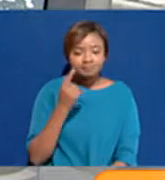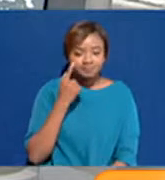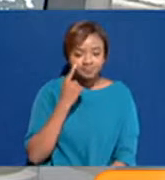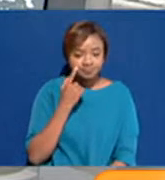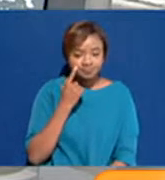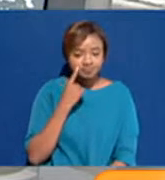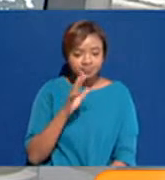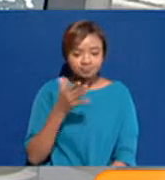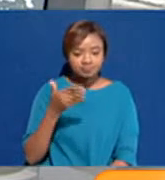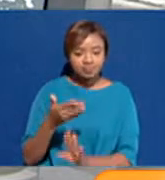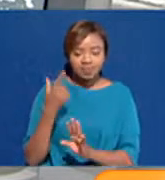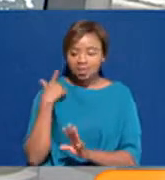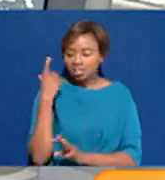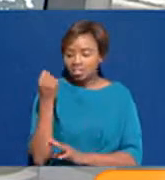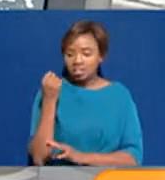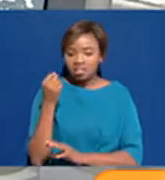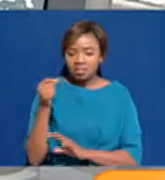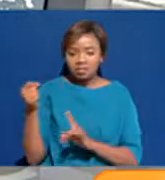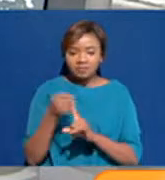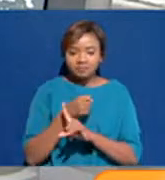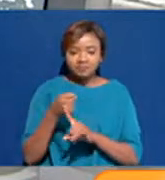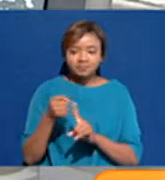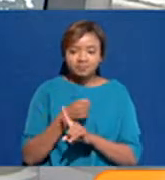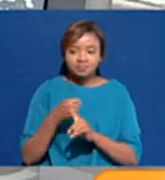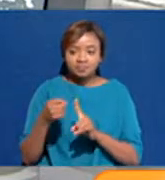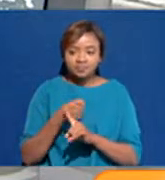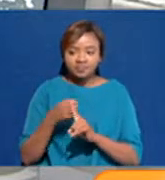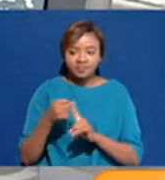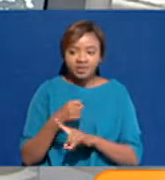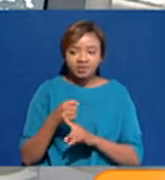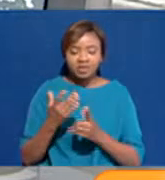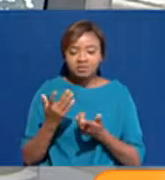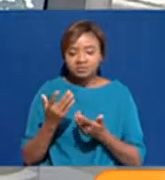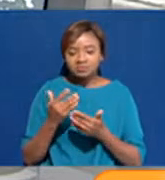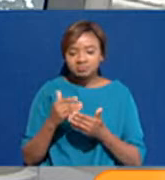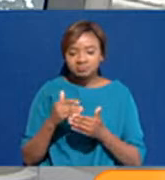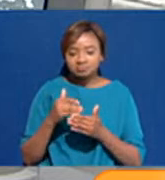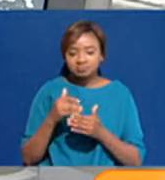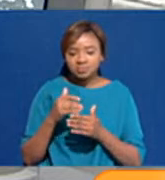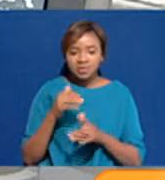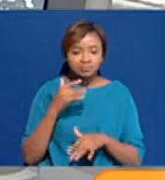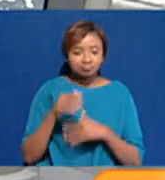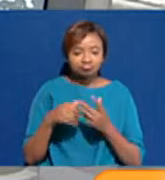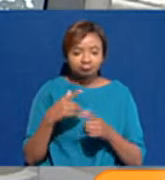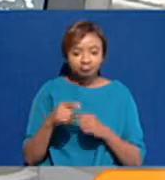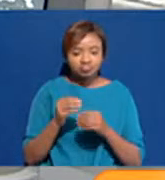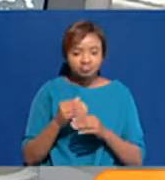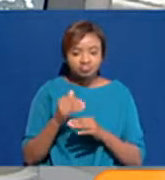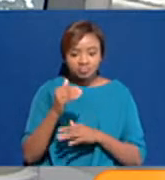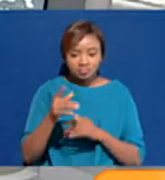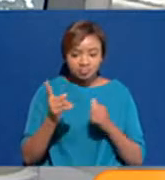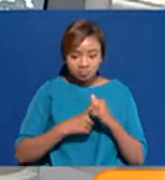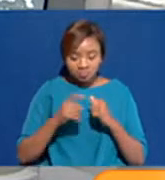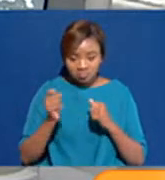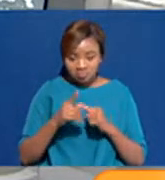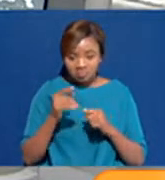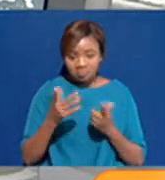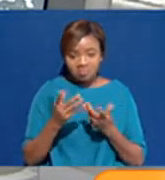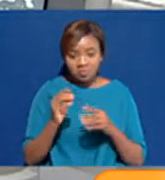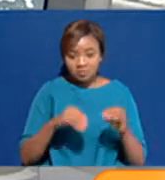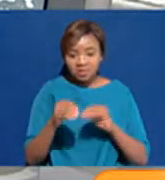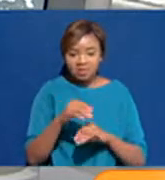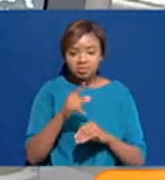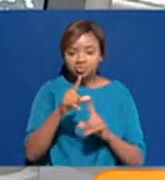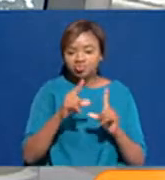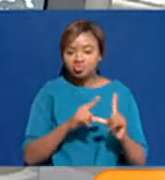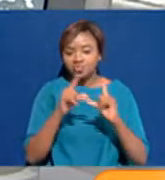the post-election bad blood that has extended 6 months after the general election, what message do you give to the political